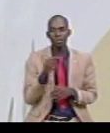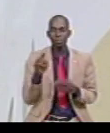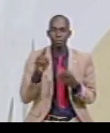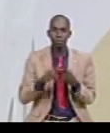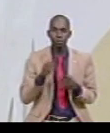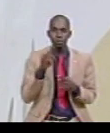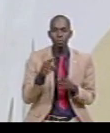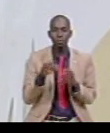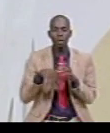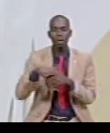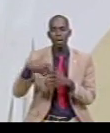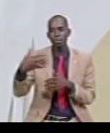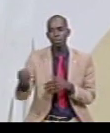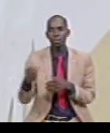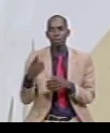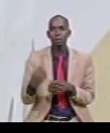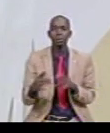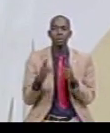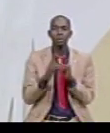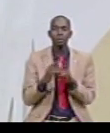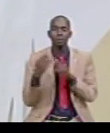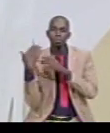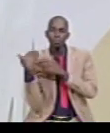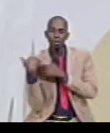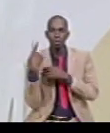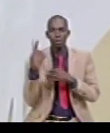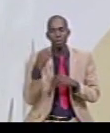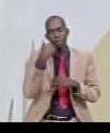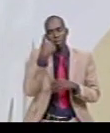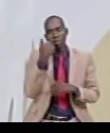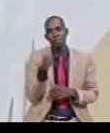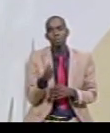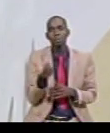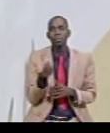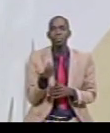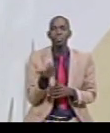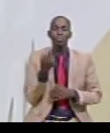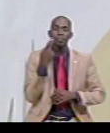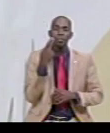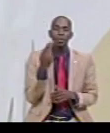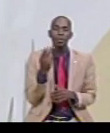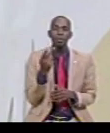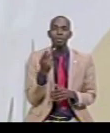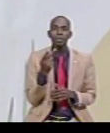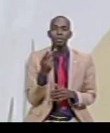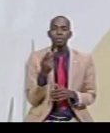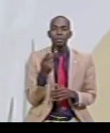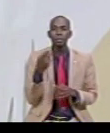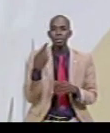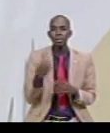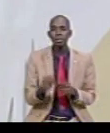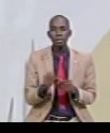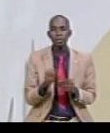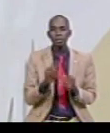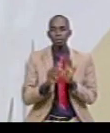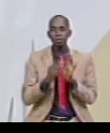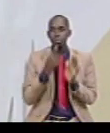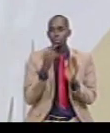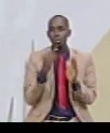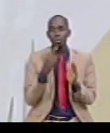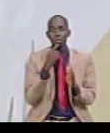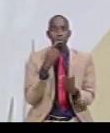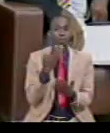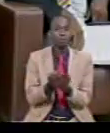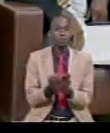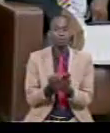the camp, bearing his reproach. We see the symbol of the Old Testament pointing